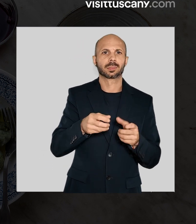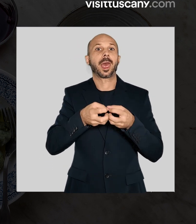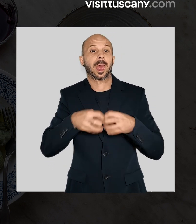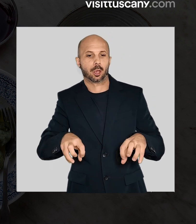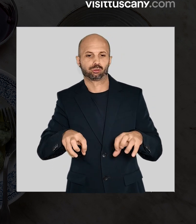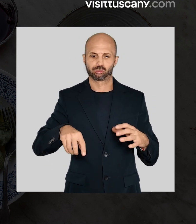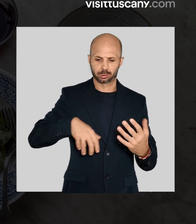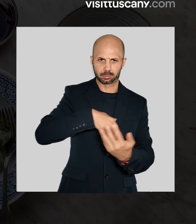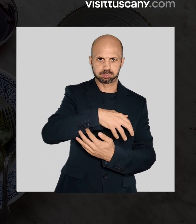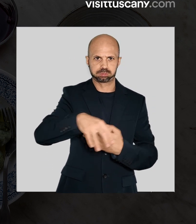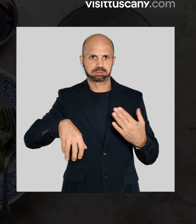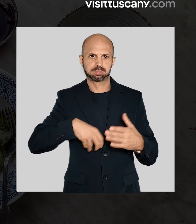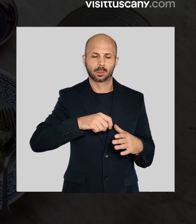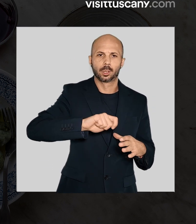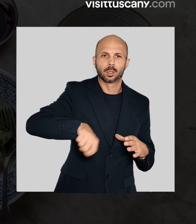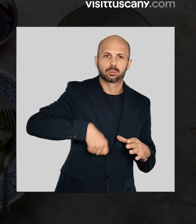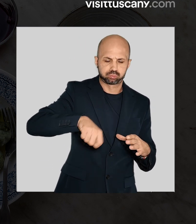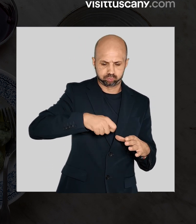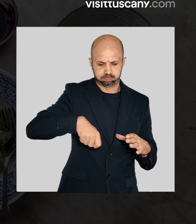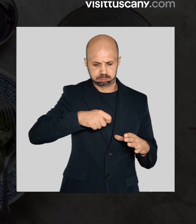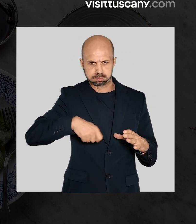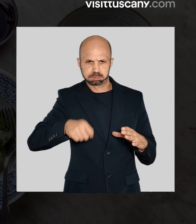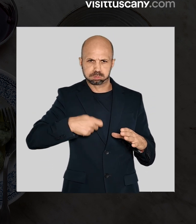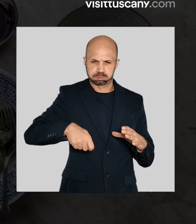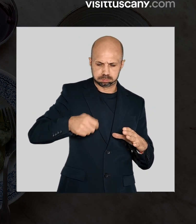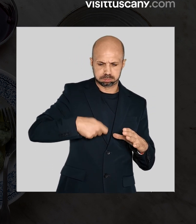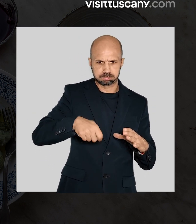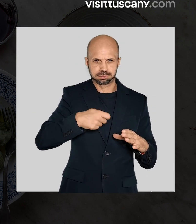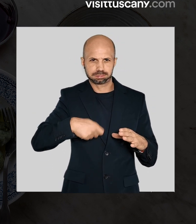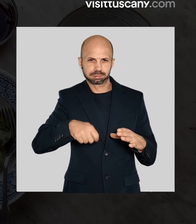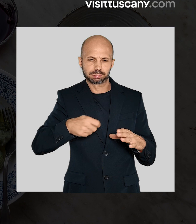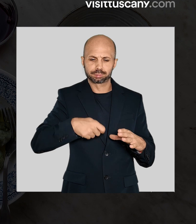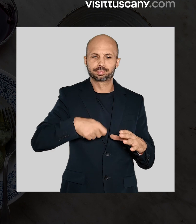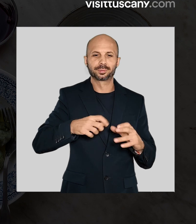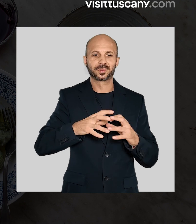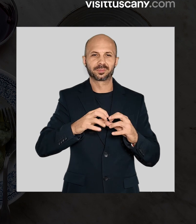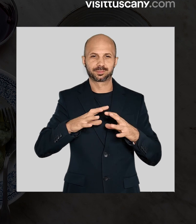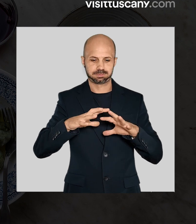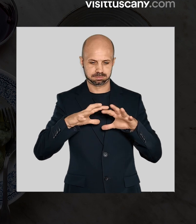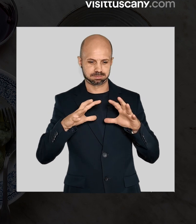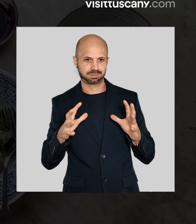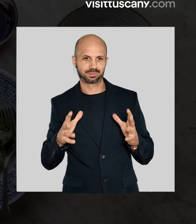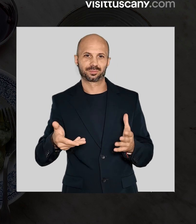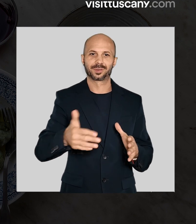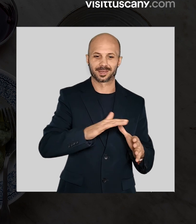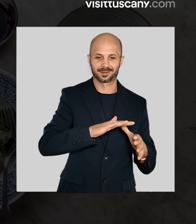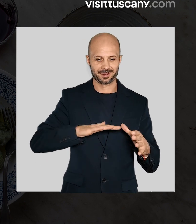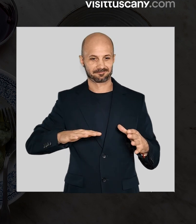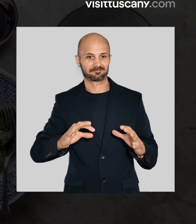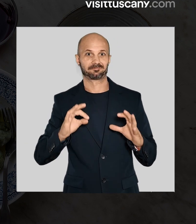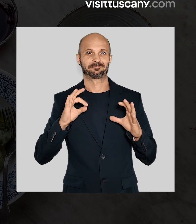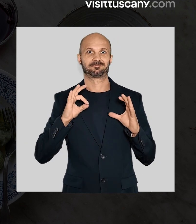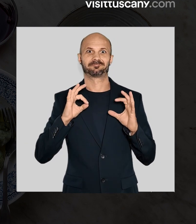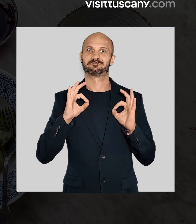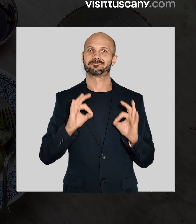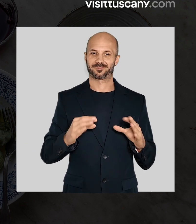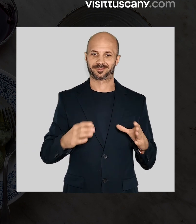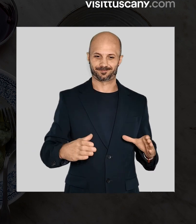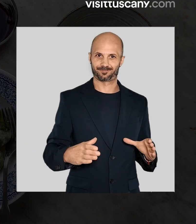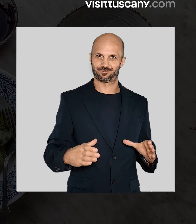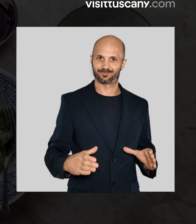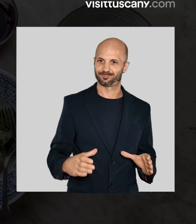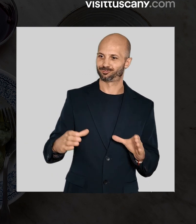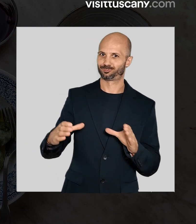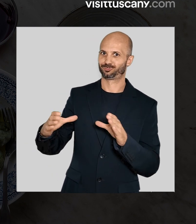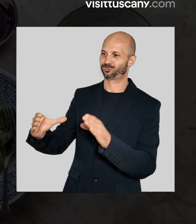Collect in a bowl the well-drained ricotta, the cold spinach, the Parmigiano Reggiano, and a beaten egg. Add a